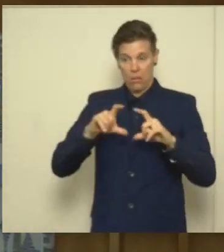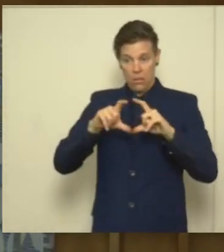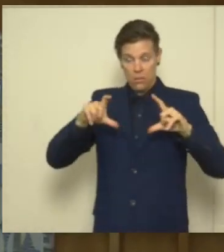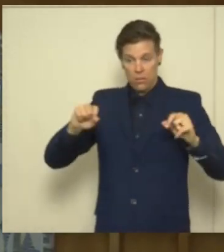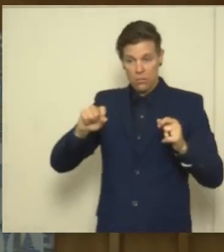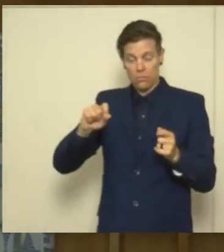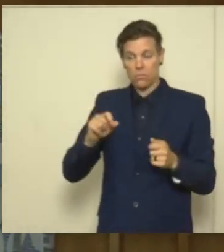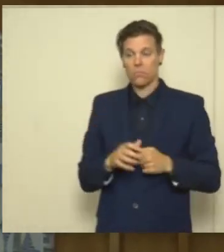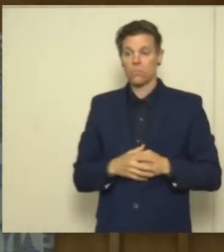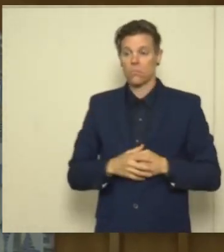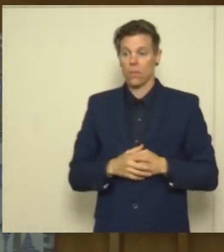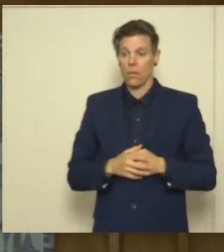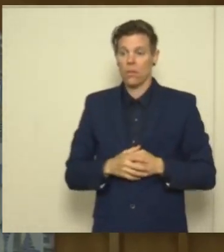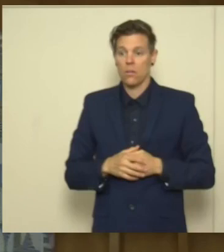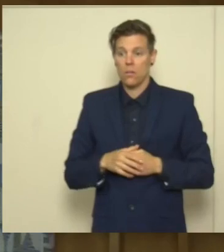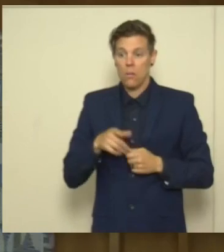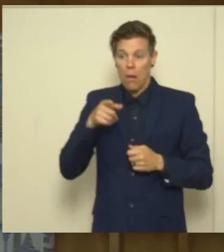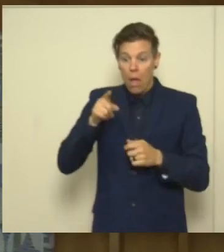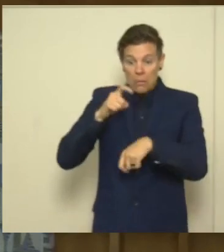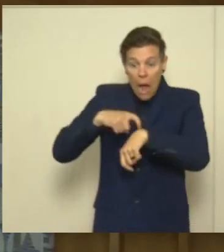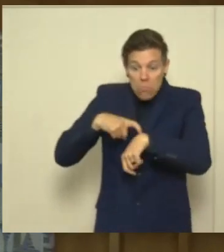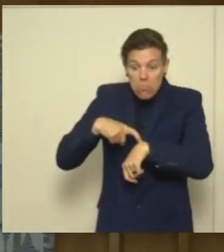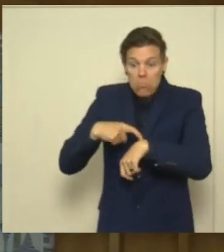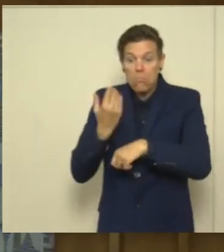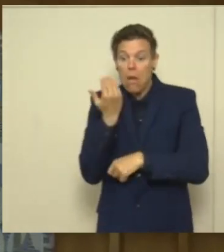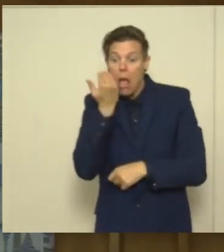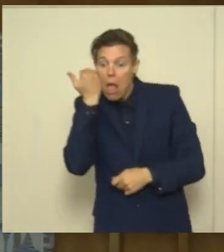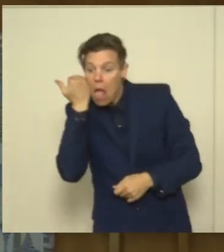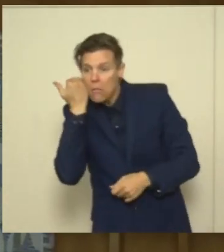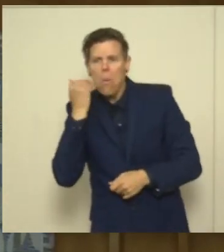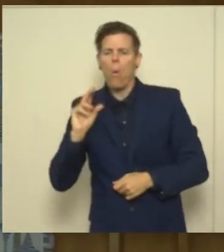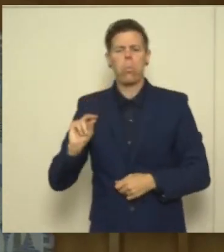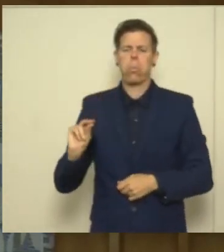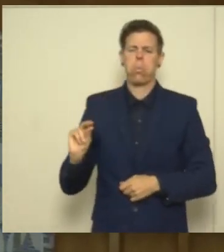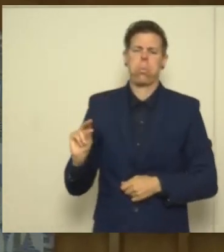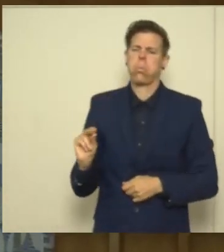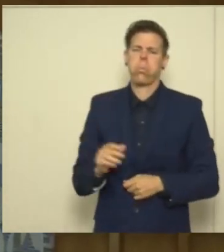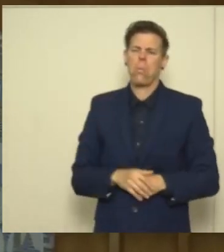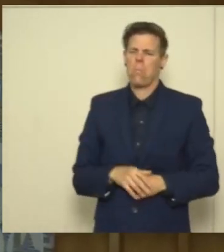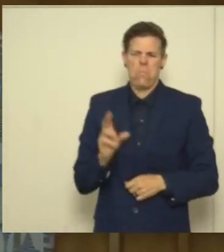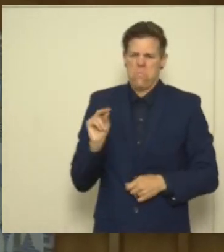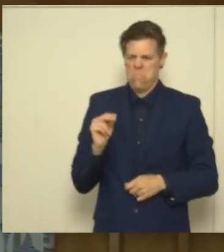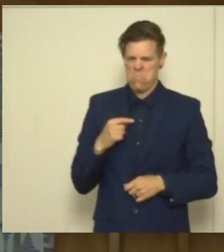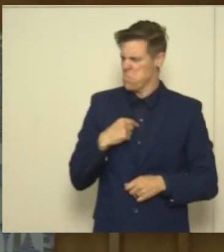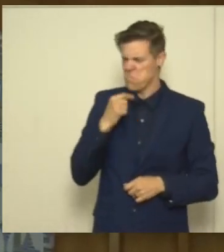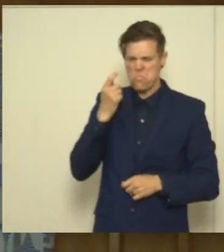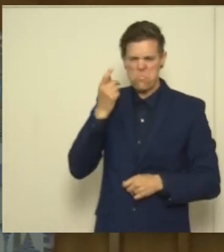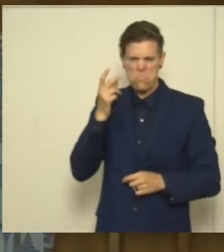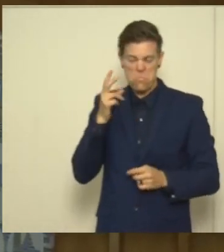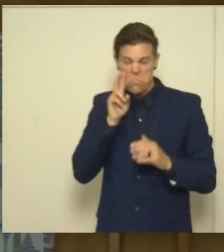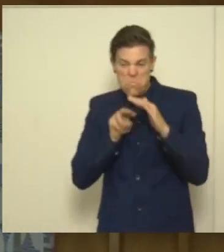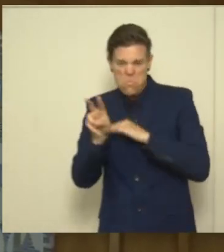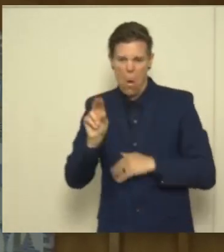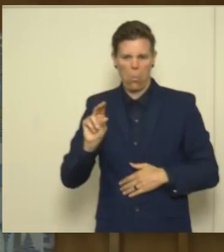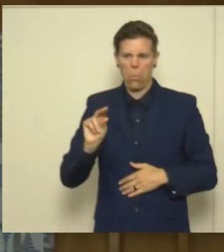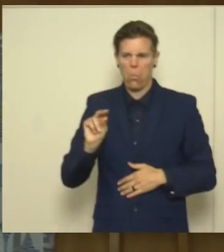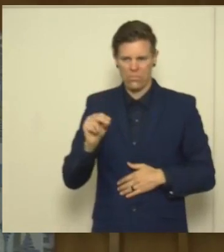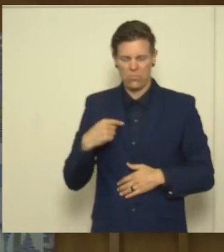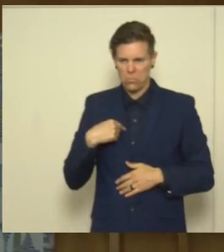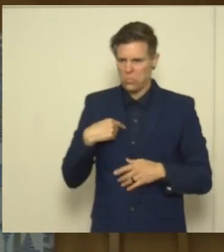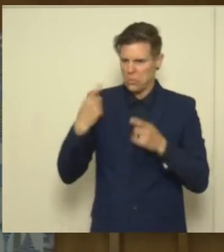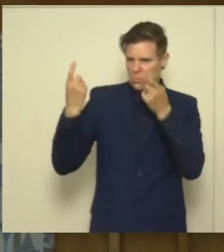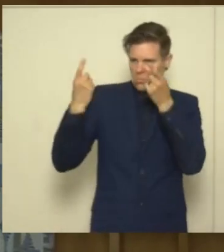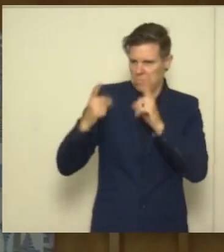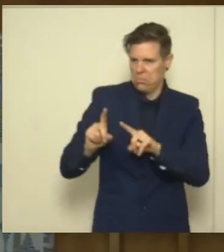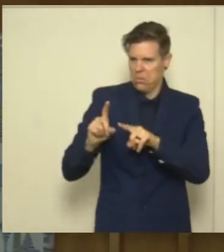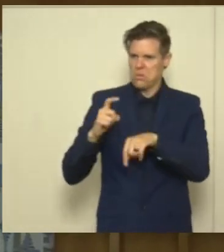any additional time in the processing of absentee ballots. We've developed a process working together with the county clerks to enable them to do